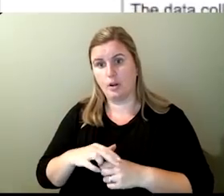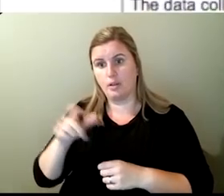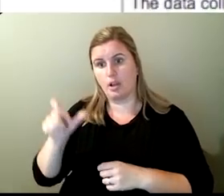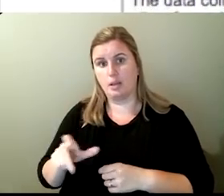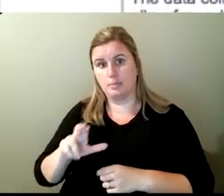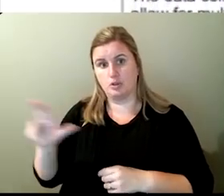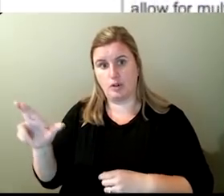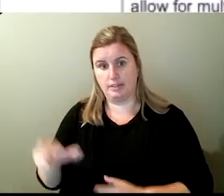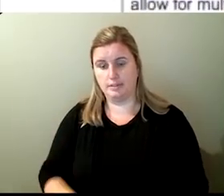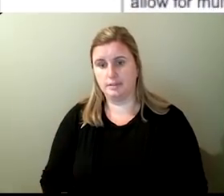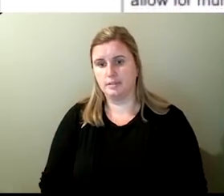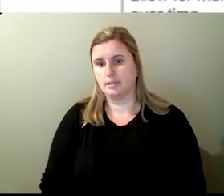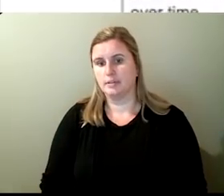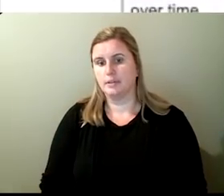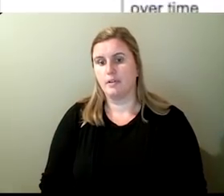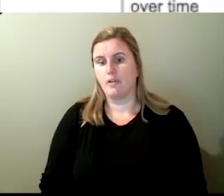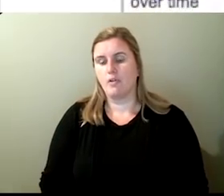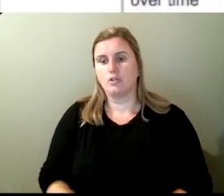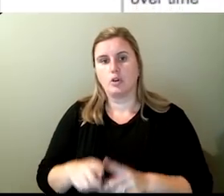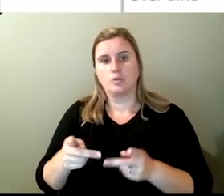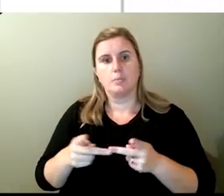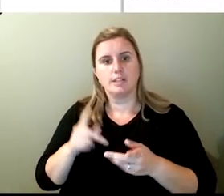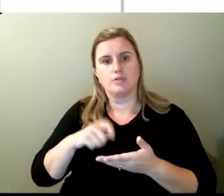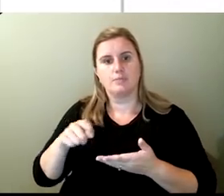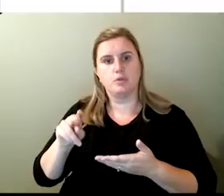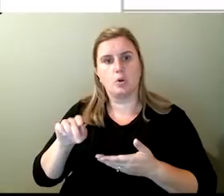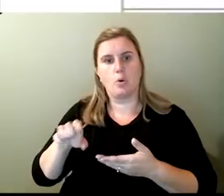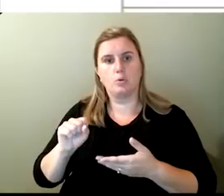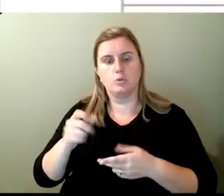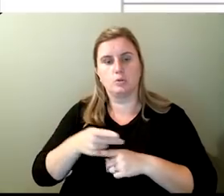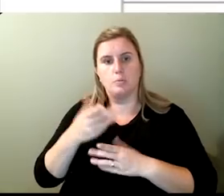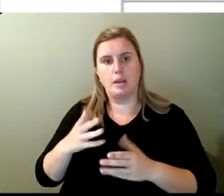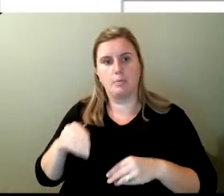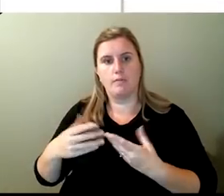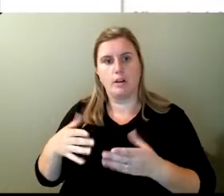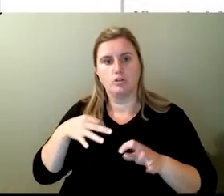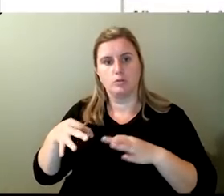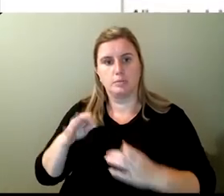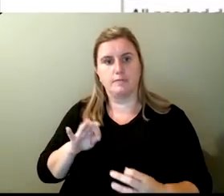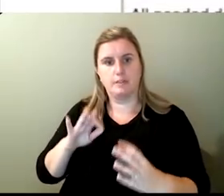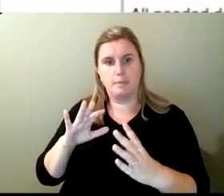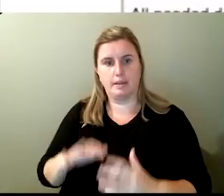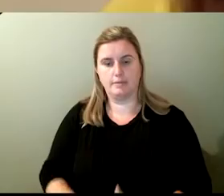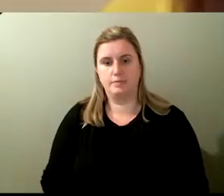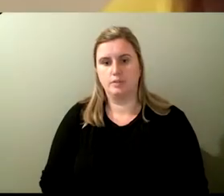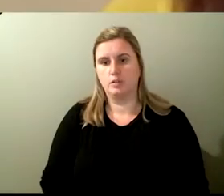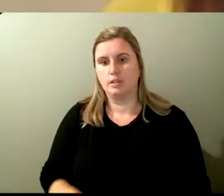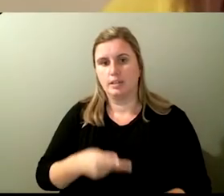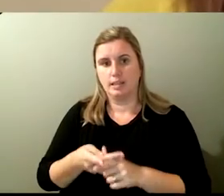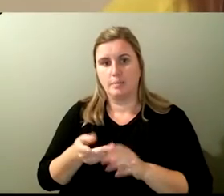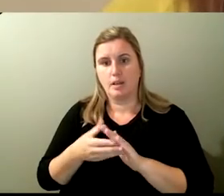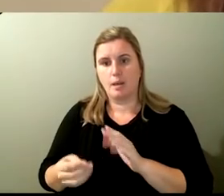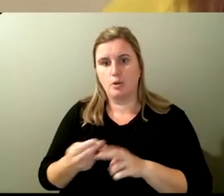right. There is also a place for notes so that the supervisor may provide descriptive feedback. You can keep that copy and use